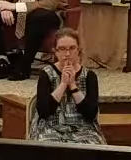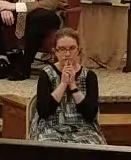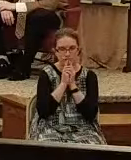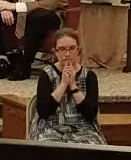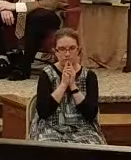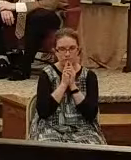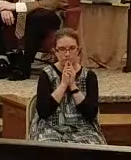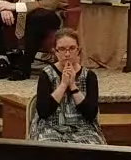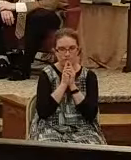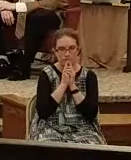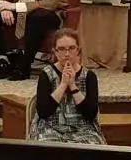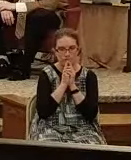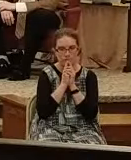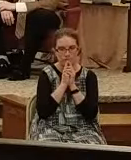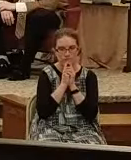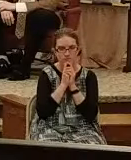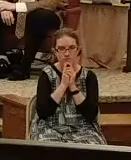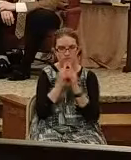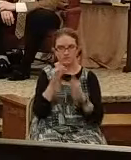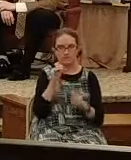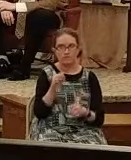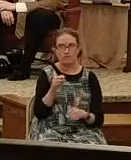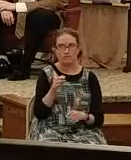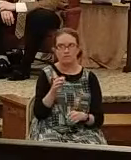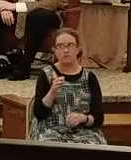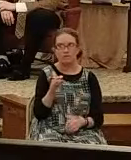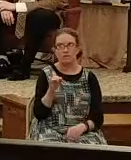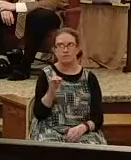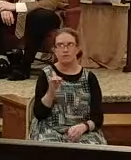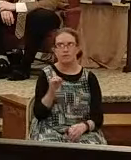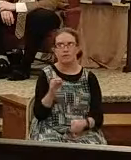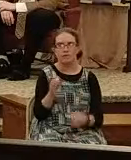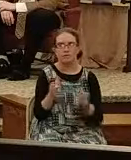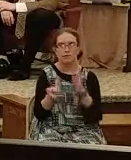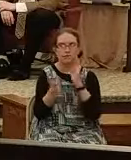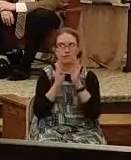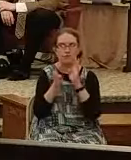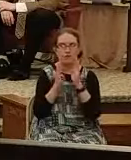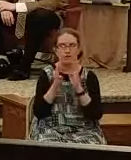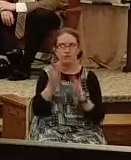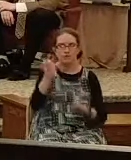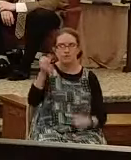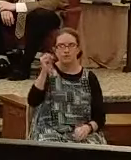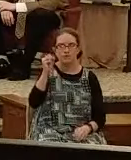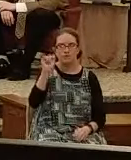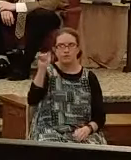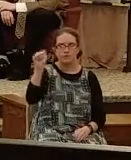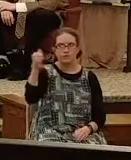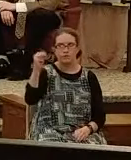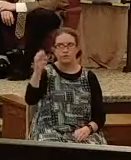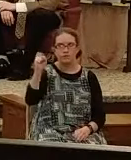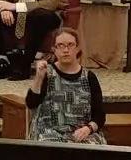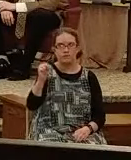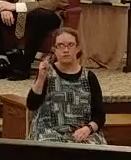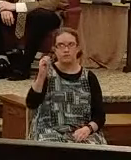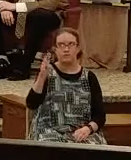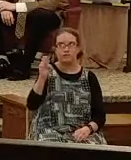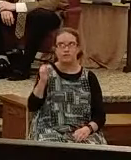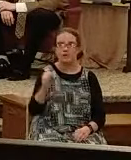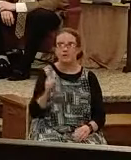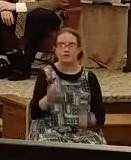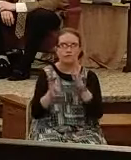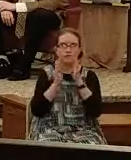he gave a little interview to James Dobson years ago, right before his execution. And in this